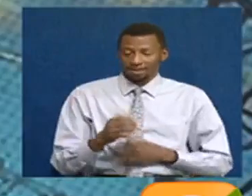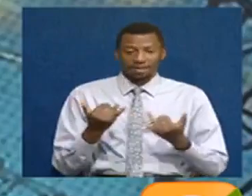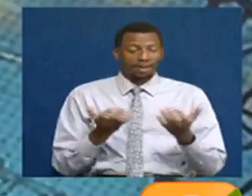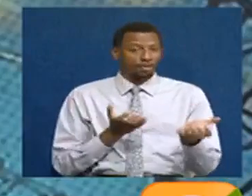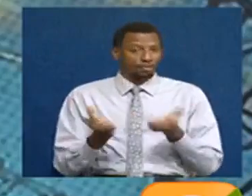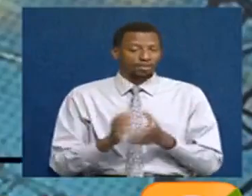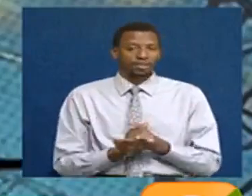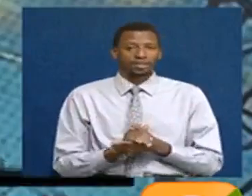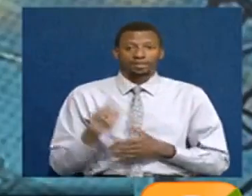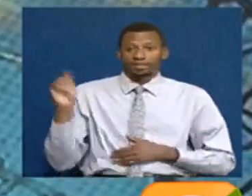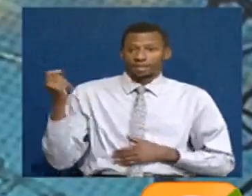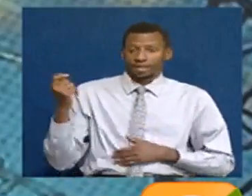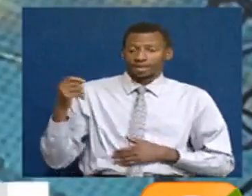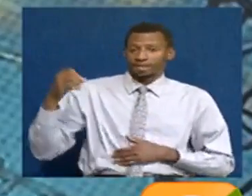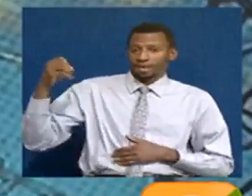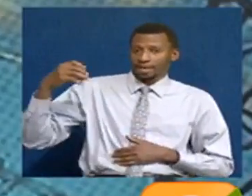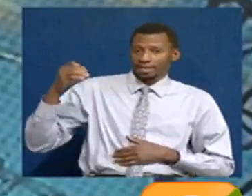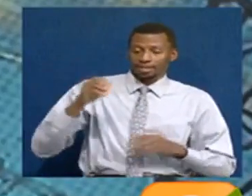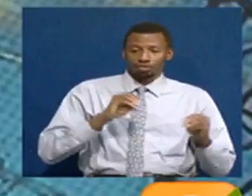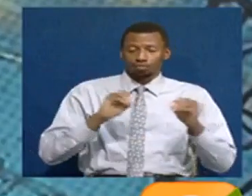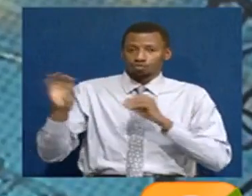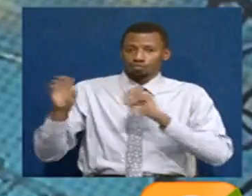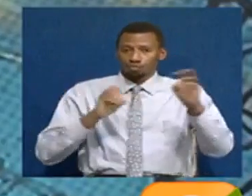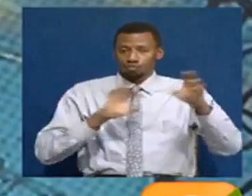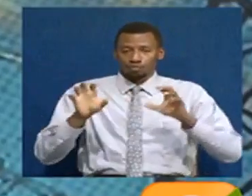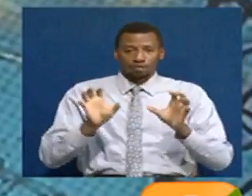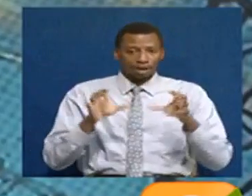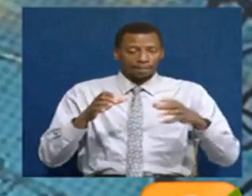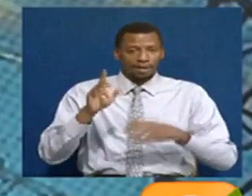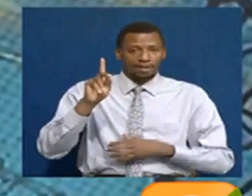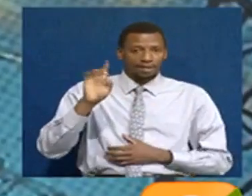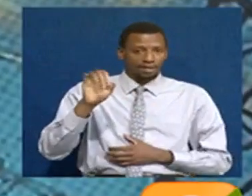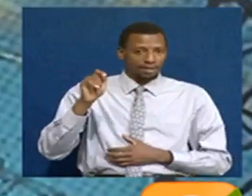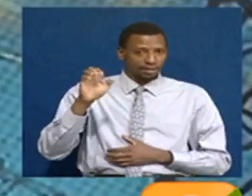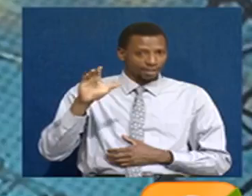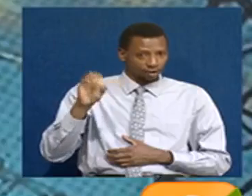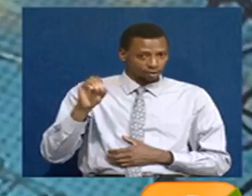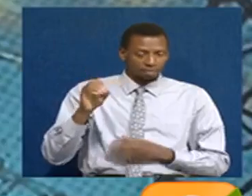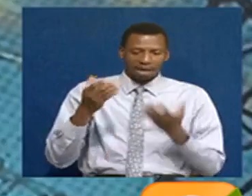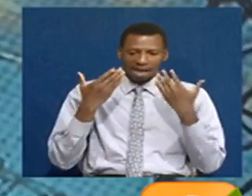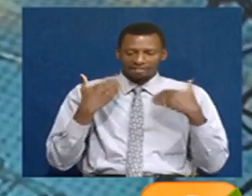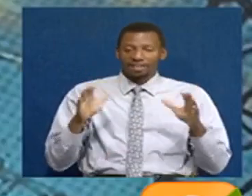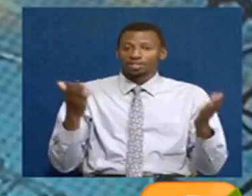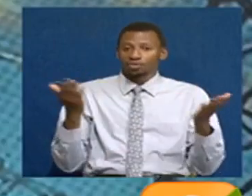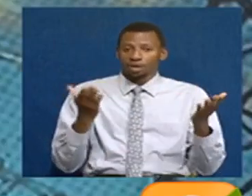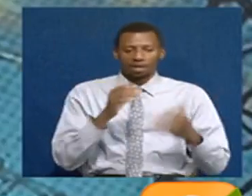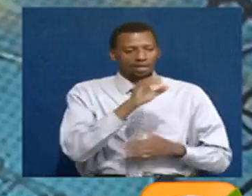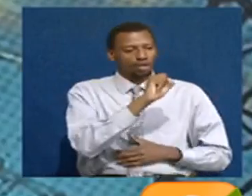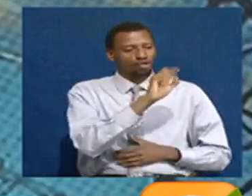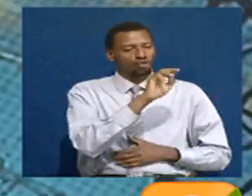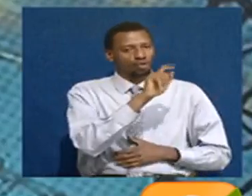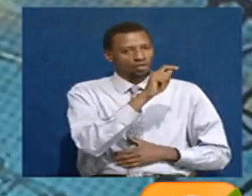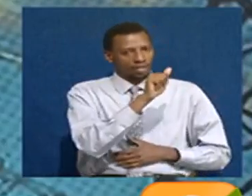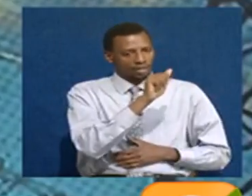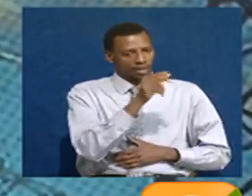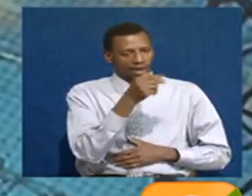Business now, and the Kenya Electricity Transmission Company Limited, KETRACO, has completed and powered up the Sultan, Hamud to Loitoktok transmission